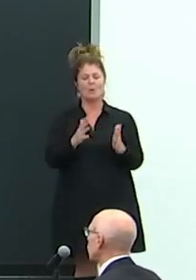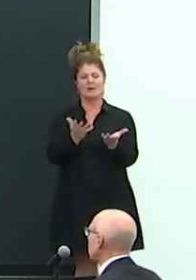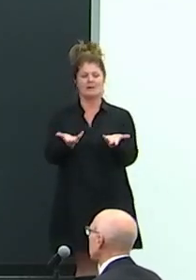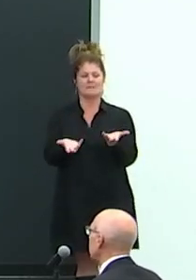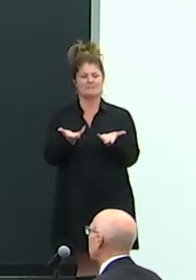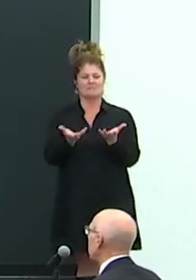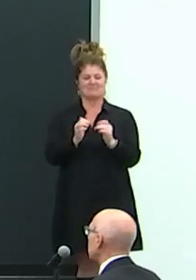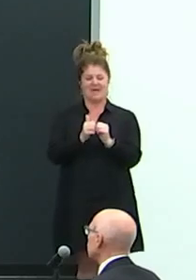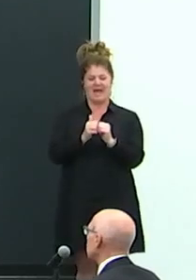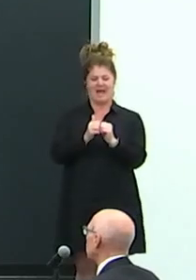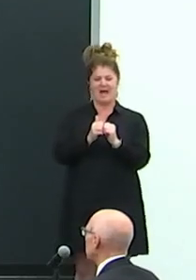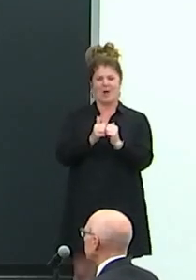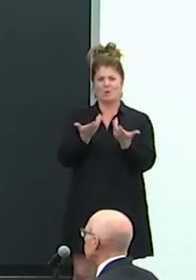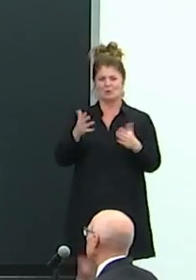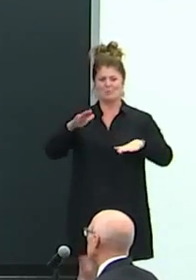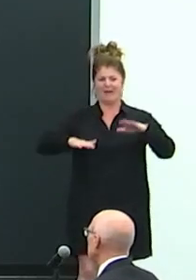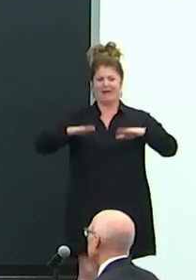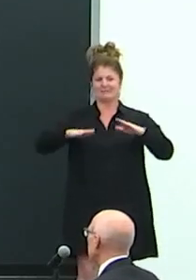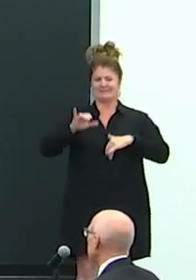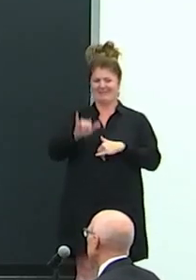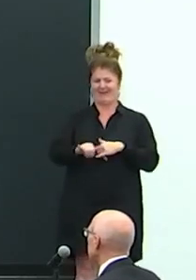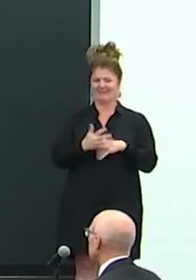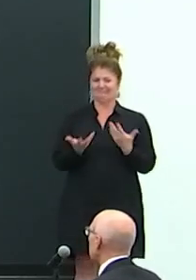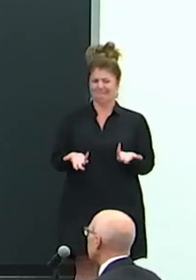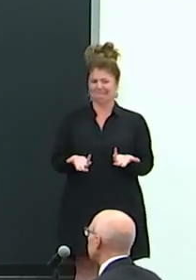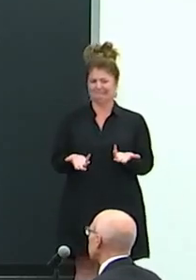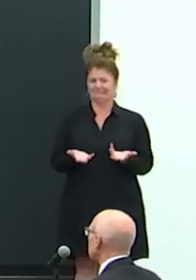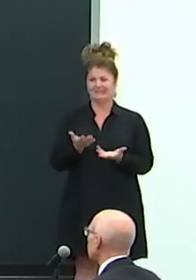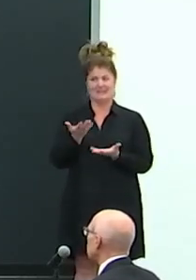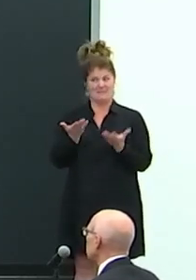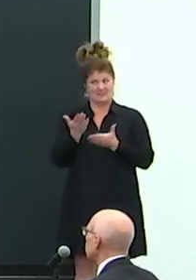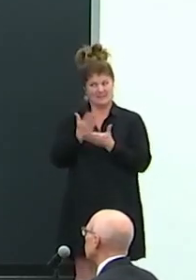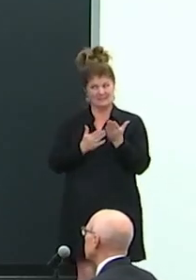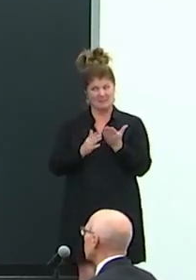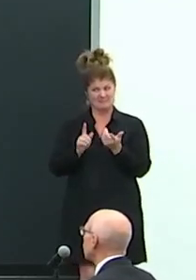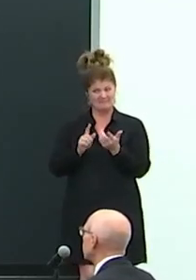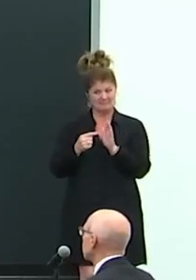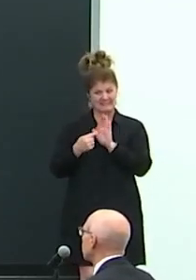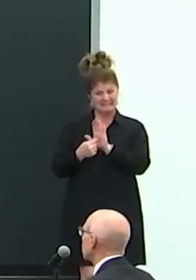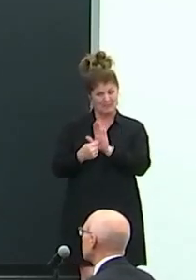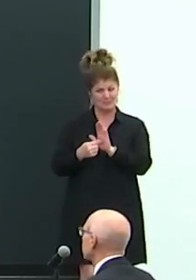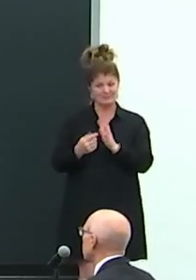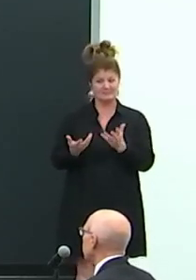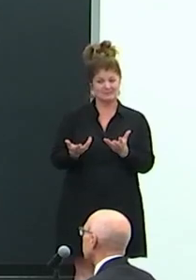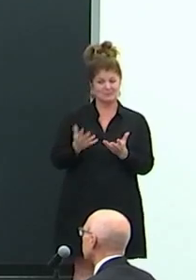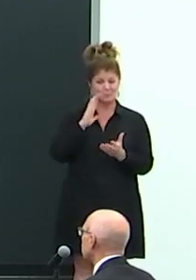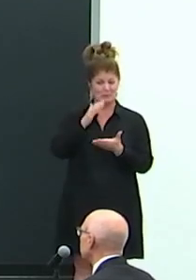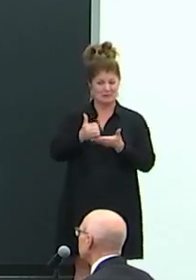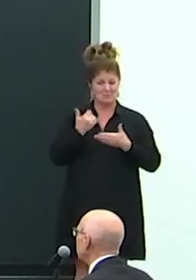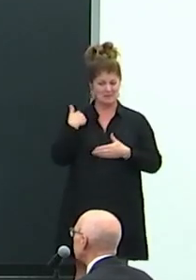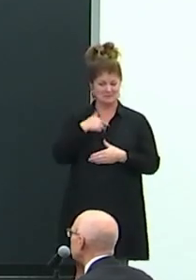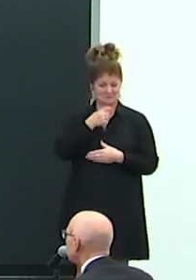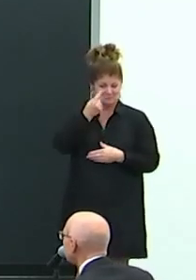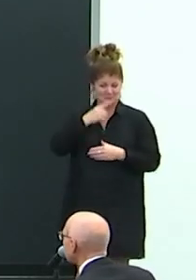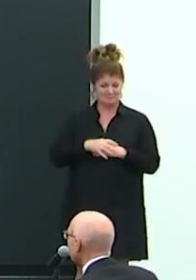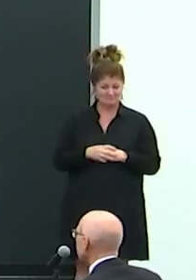you strike that balance? And maybe some specific examples you could give us would be helpful with that in that regard.